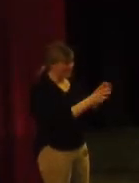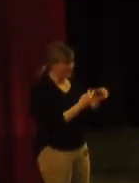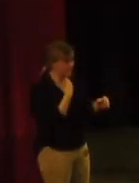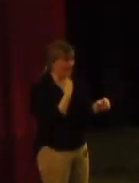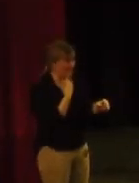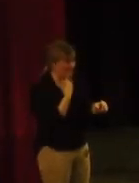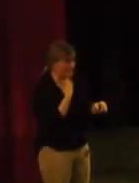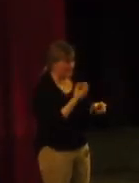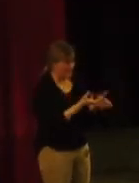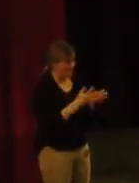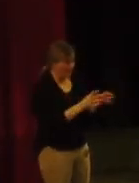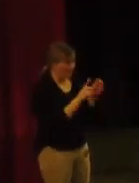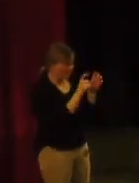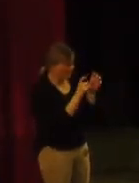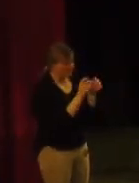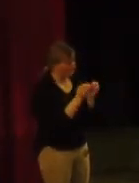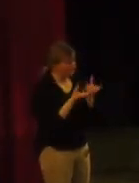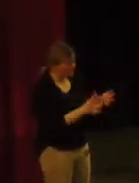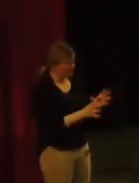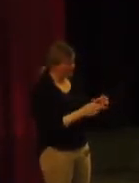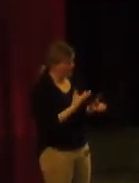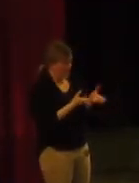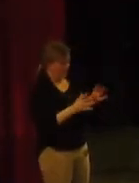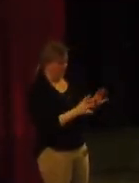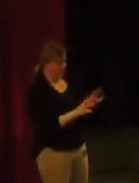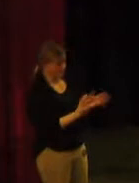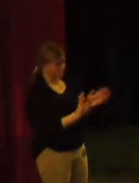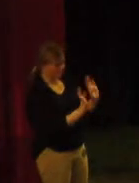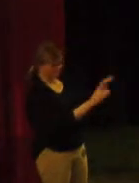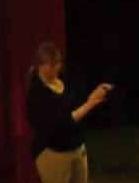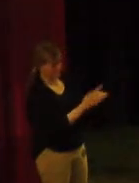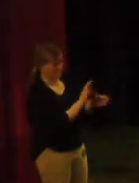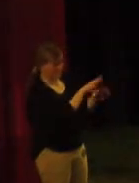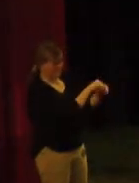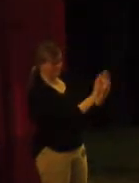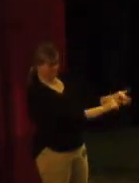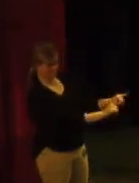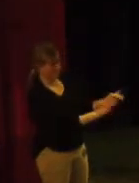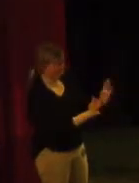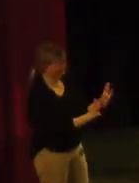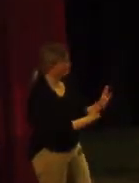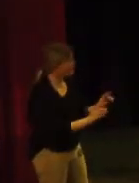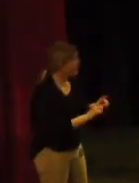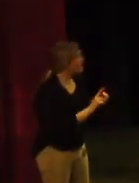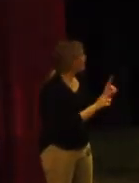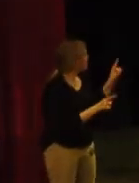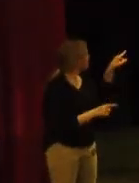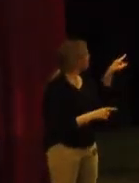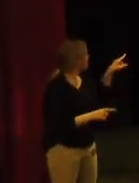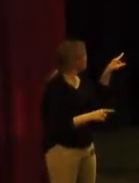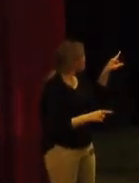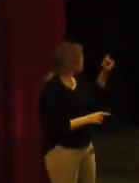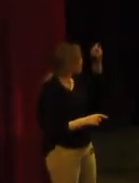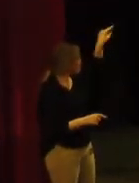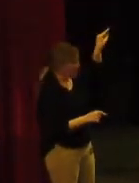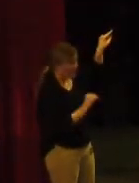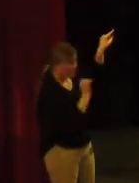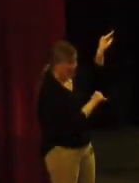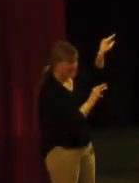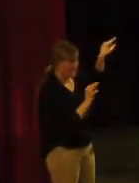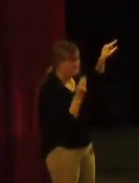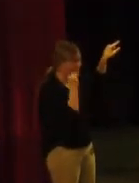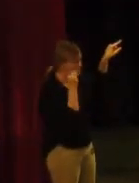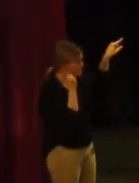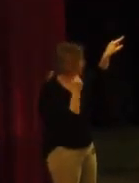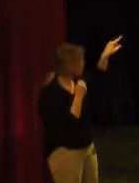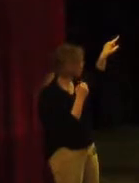all. So I didn't want to mess with too much. But there's the Border Patrol again. This is Mexico back over here. That little